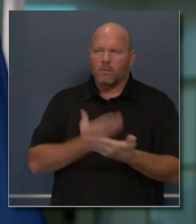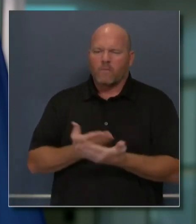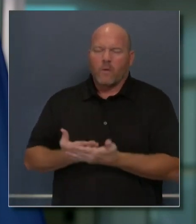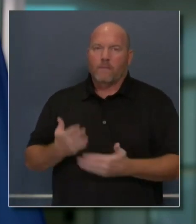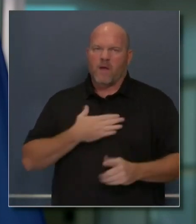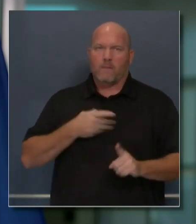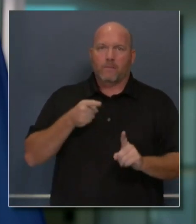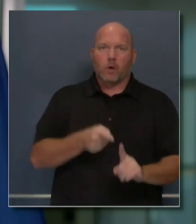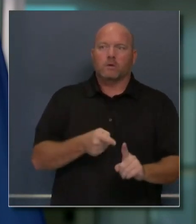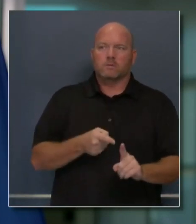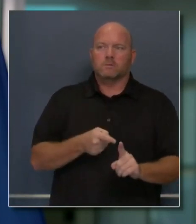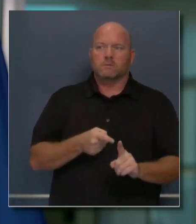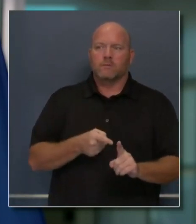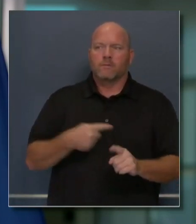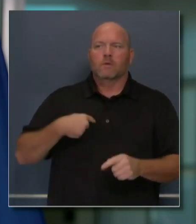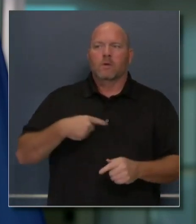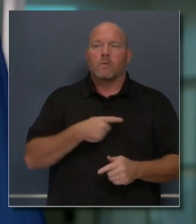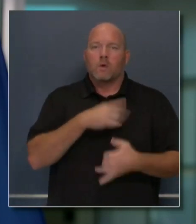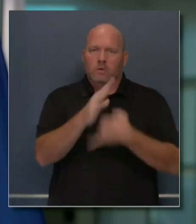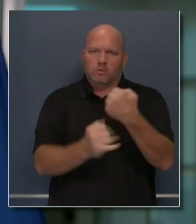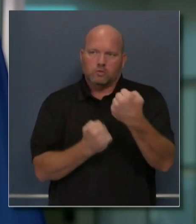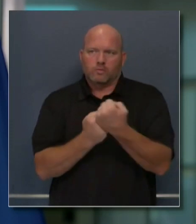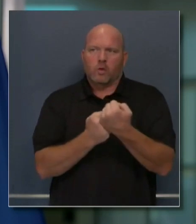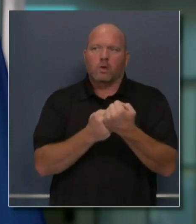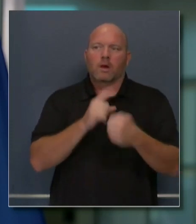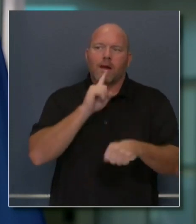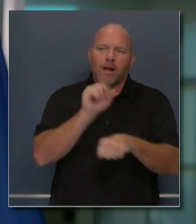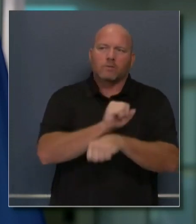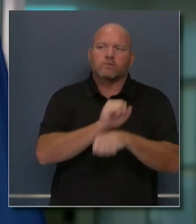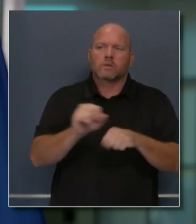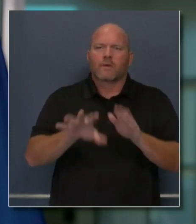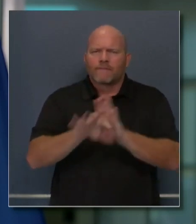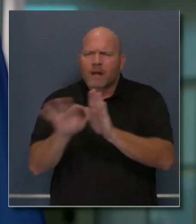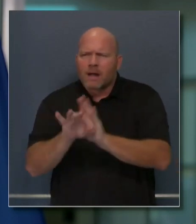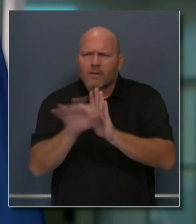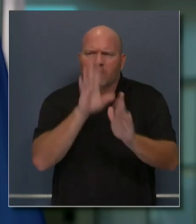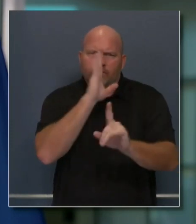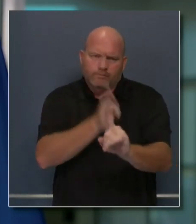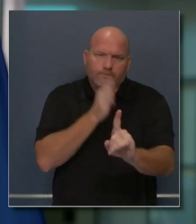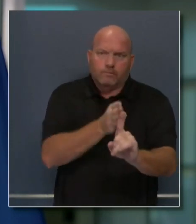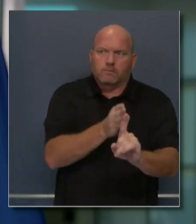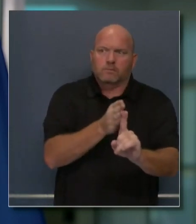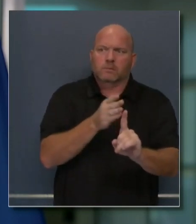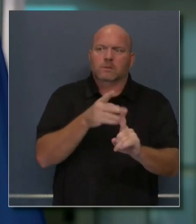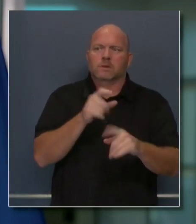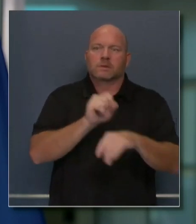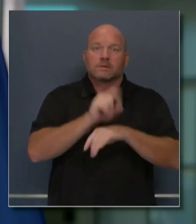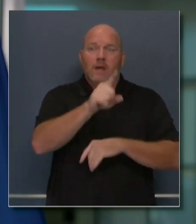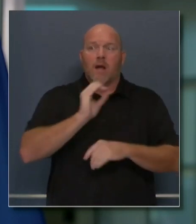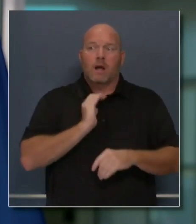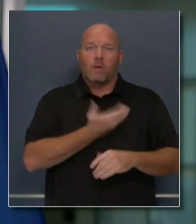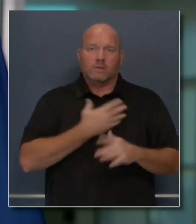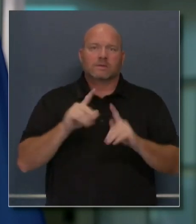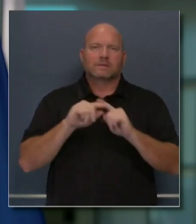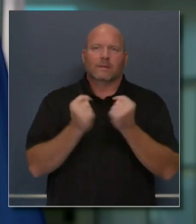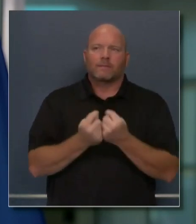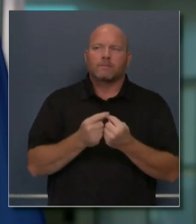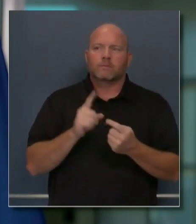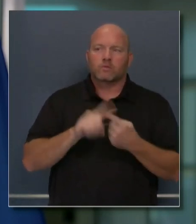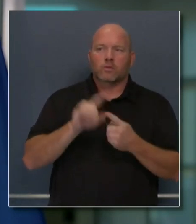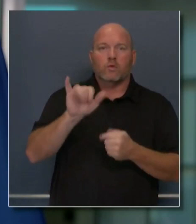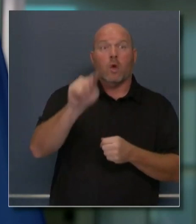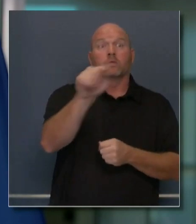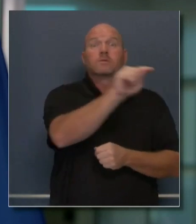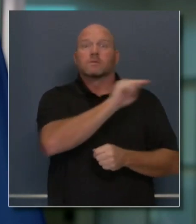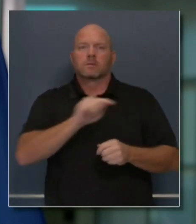we have supported an effort to actually find out directly by sending our own team to these sites